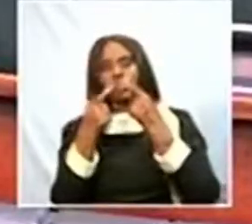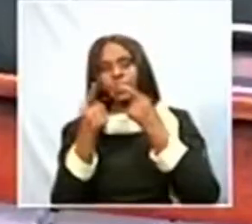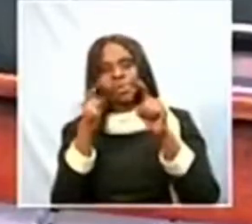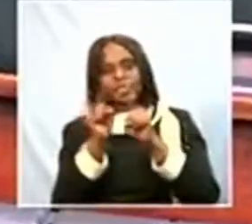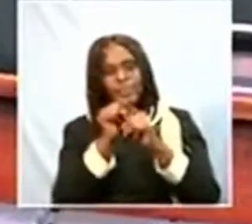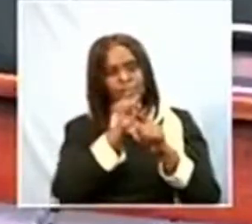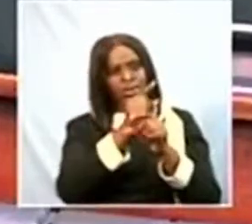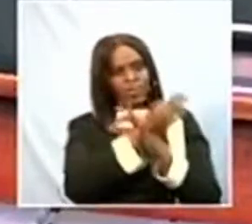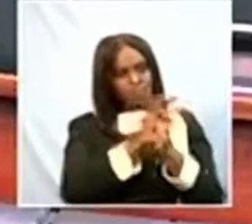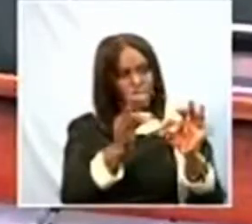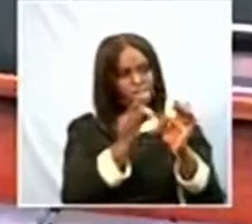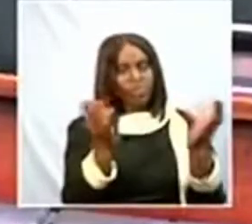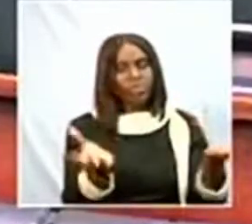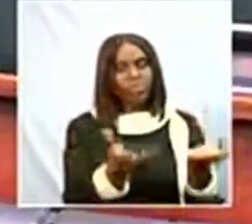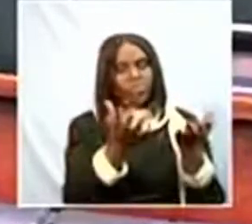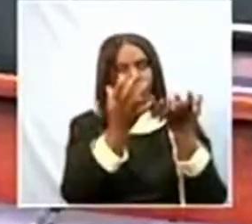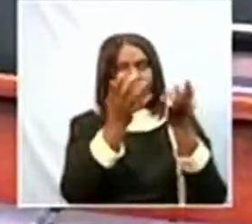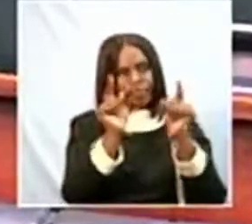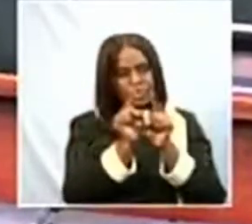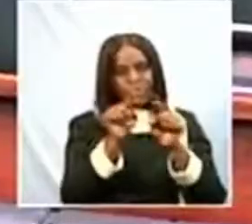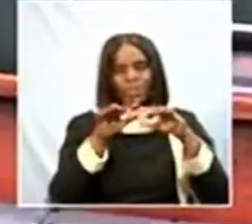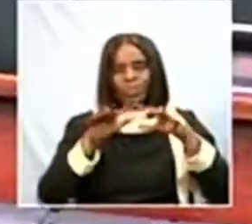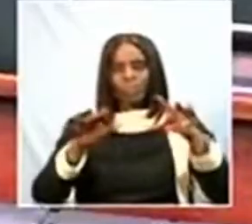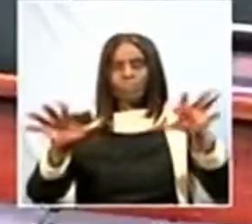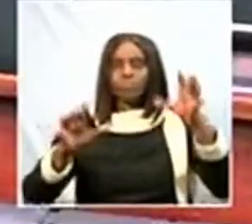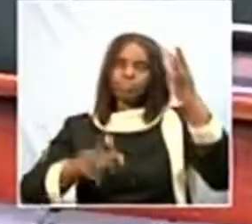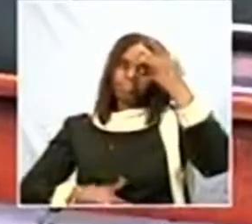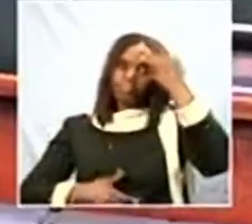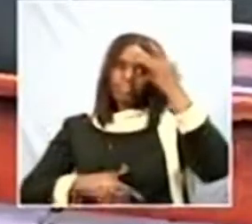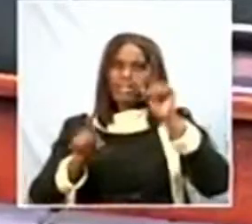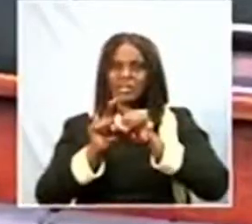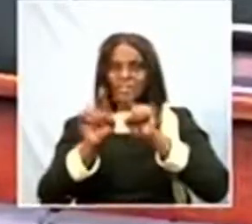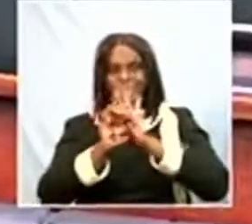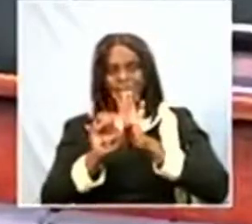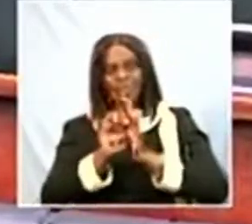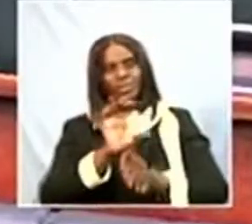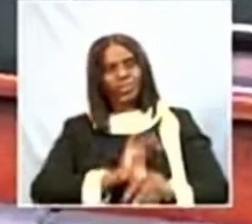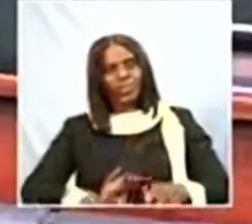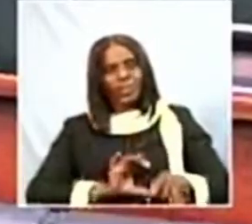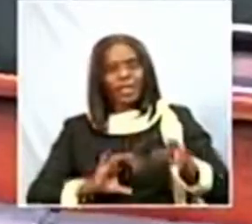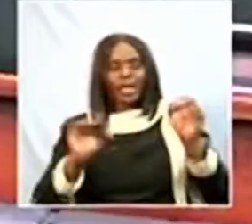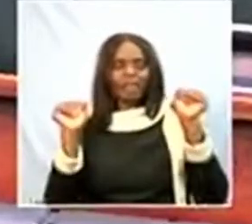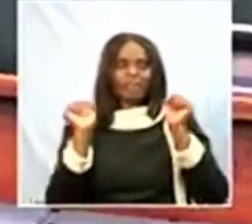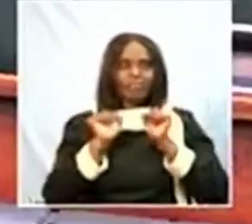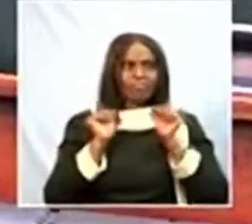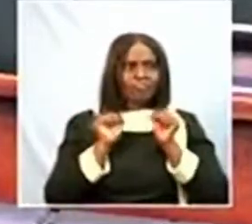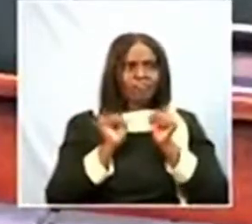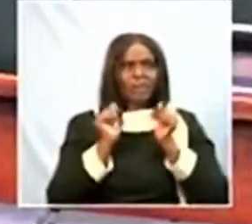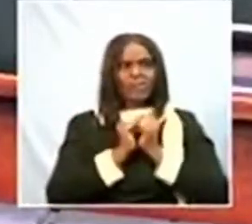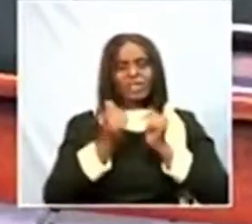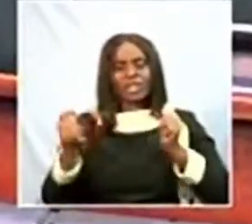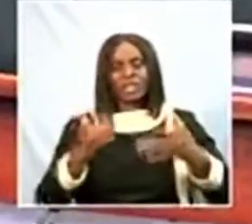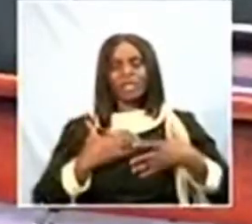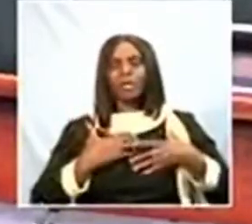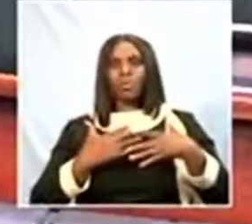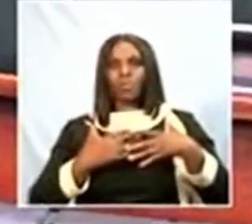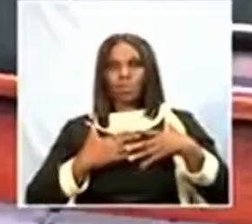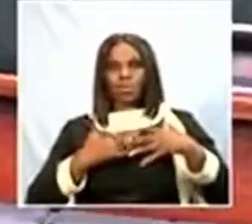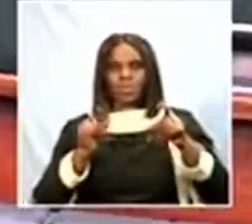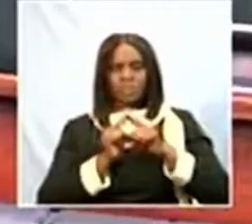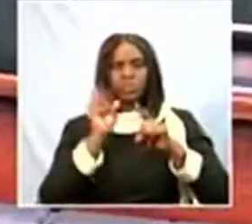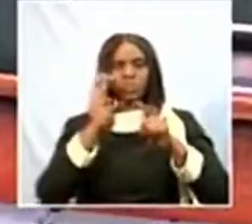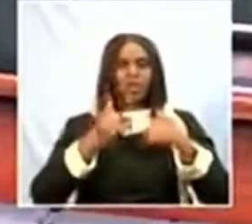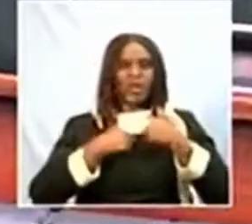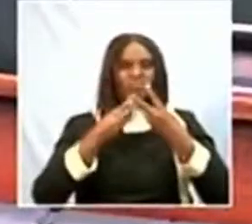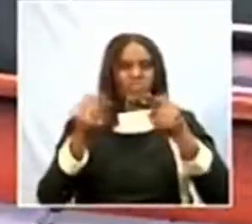air is free from pollution, the outbreak of diseases such as cholera, malaria, and other respiratory illnesses are reduced. There will be fewer people